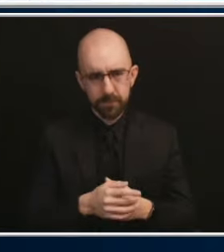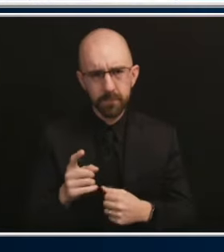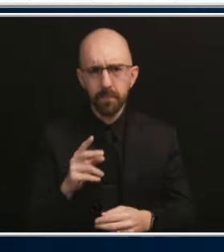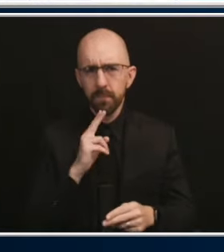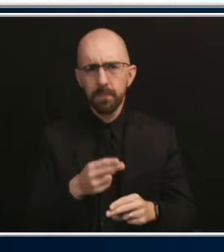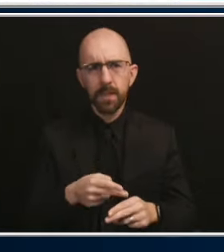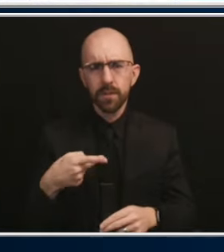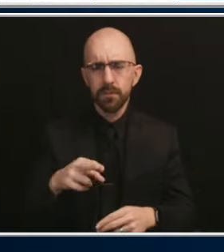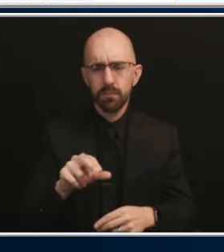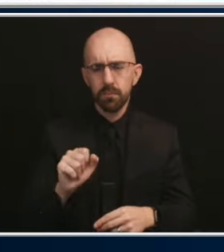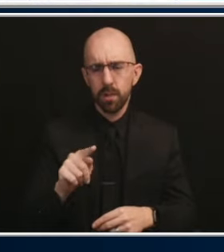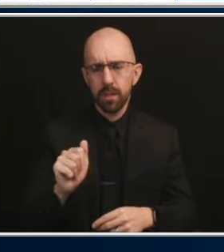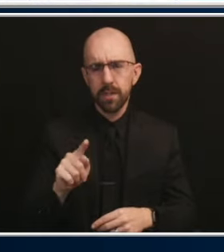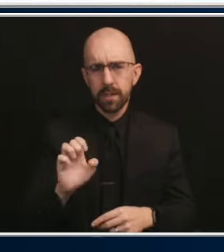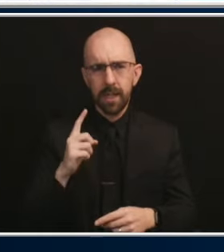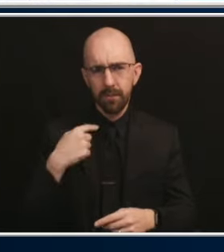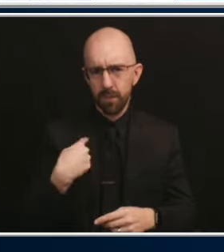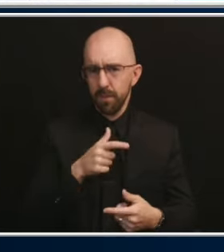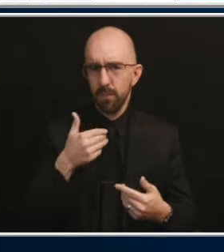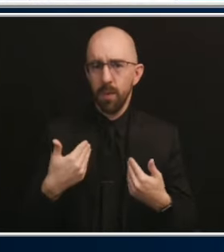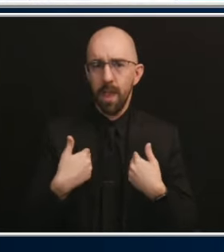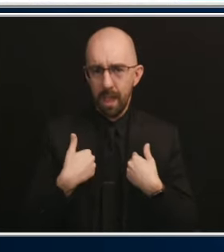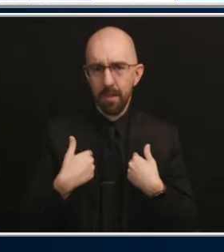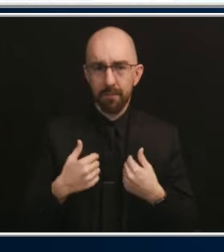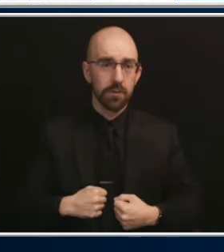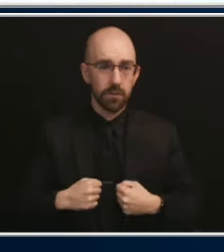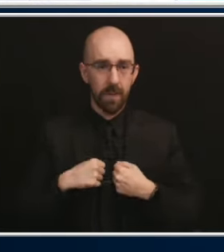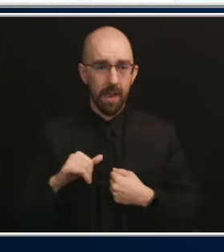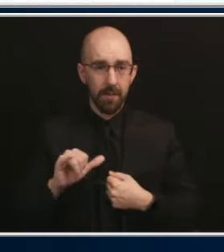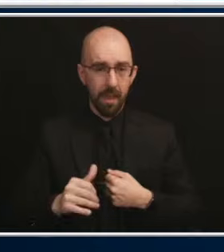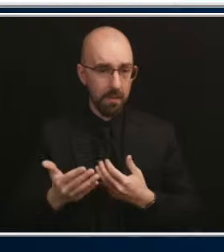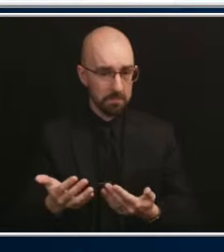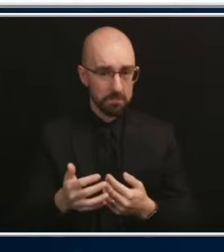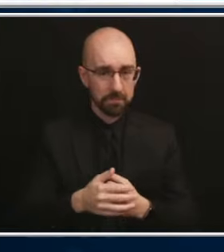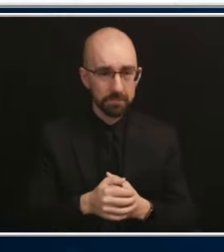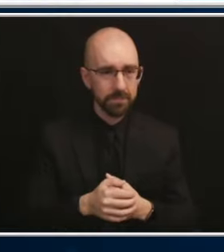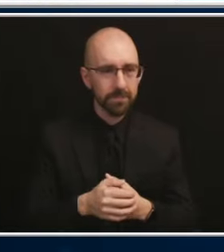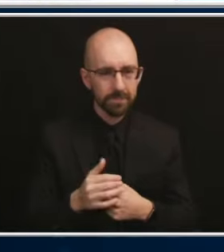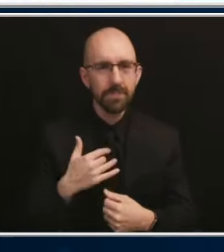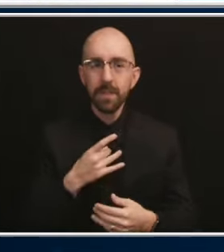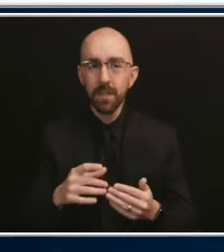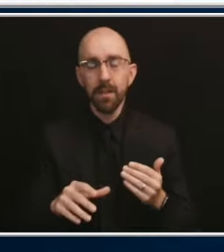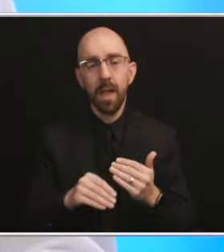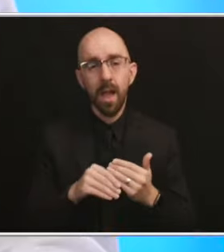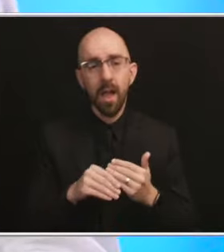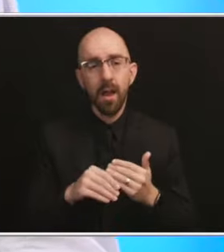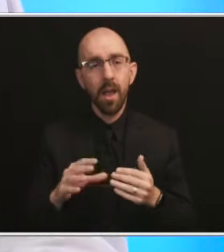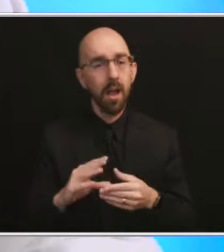cancer for those of us that are prostate cancer survivors. Yeah, I'd like to just add a comment to that. Please.